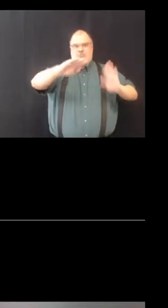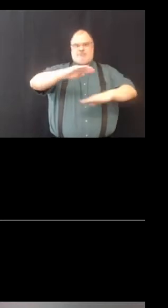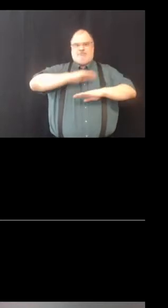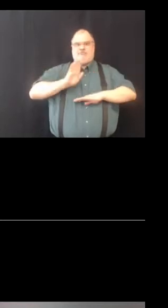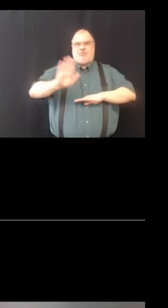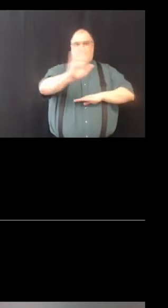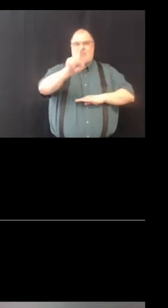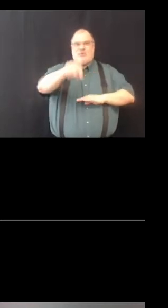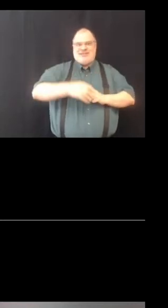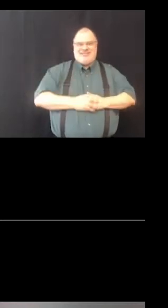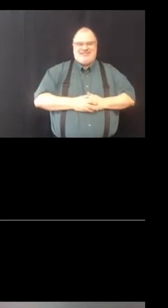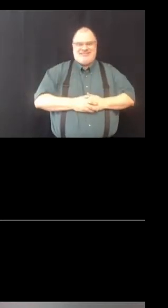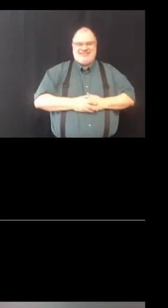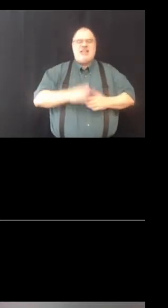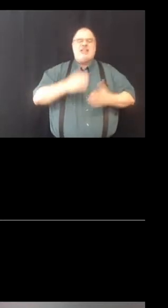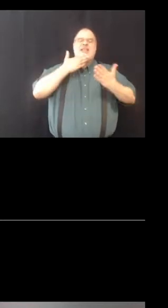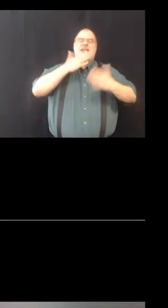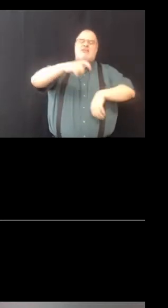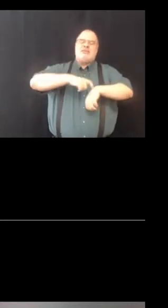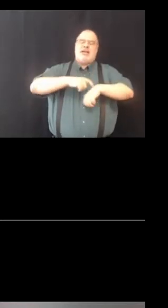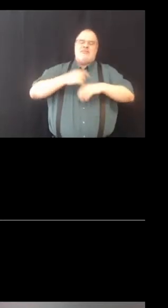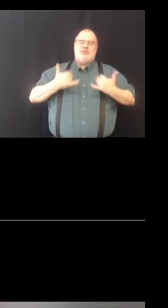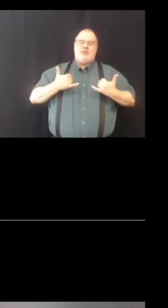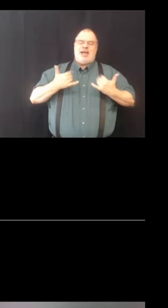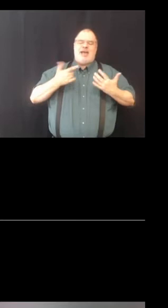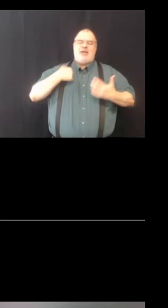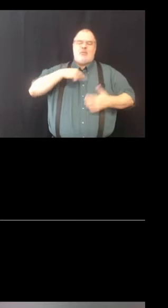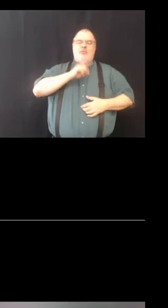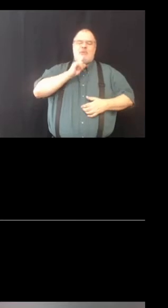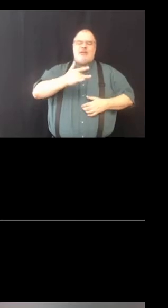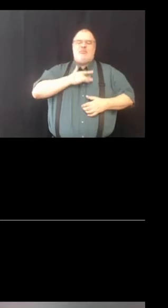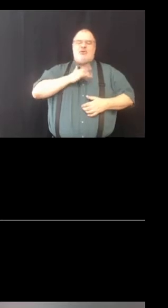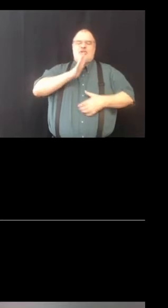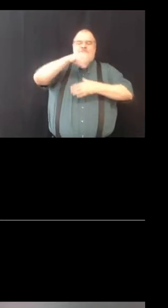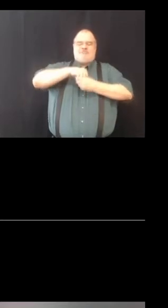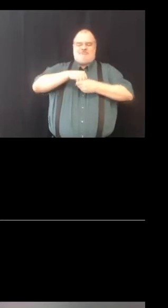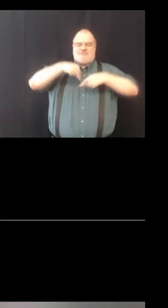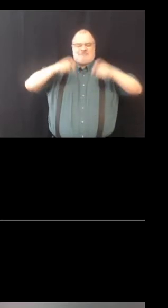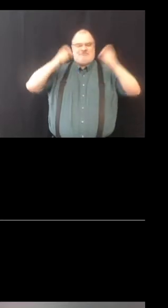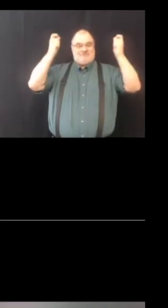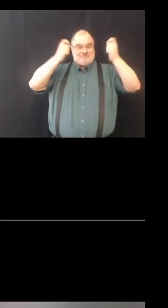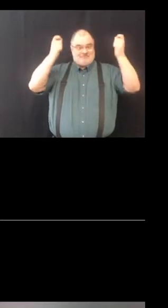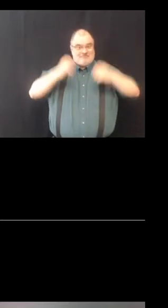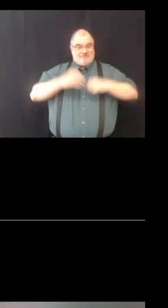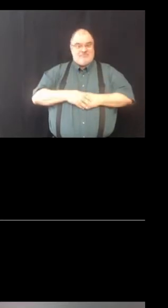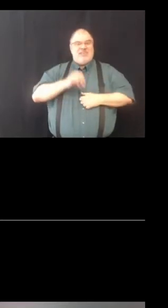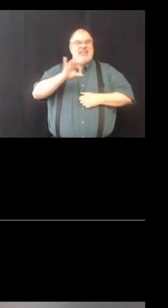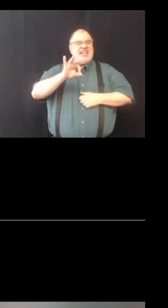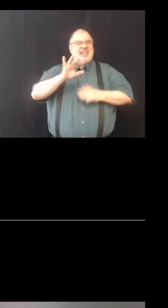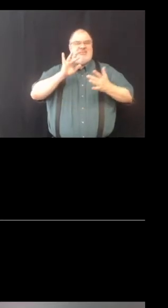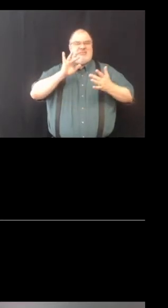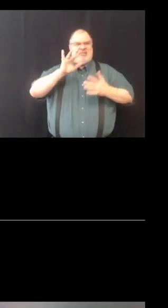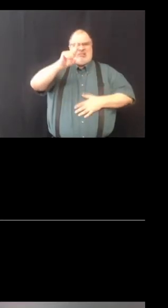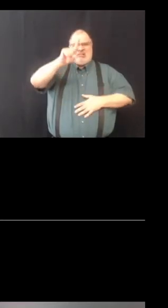much for the time today. Thank you for allowing us to be a part of this. And again, if you have any questions or concerns about the program, feel free to contact the